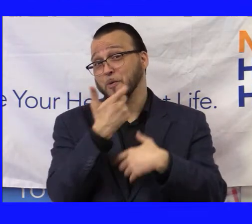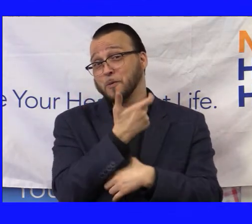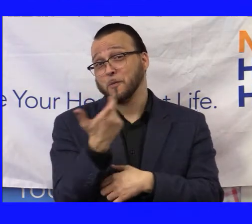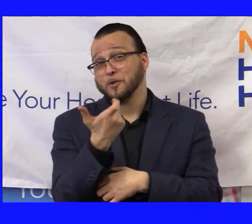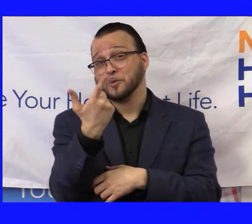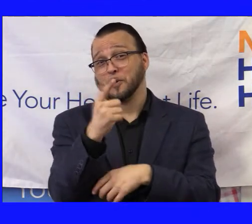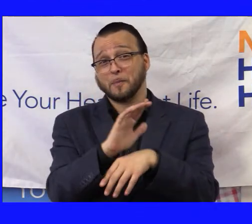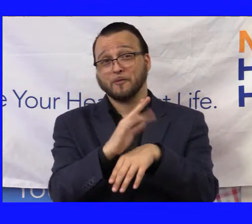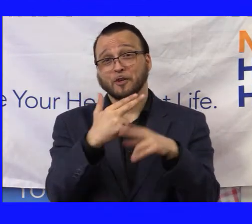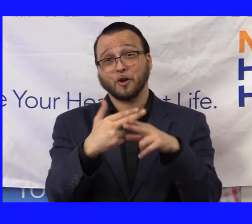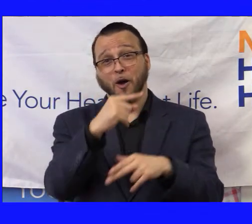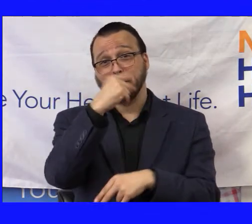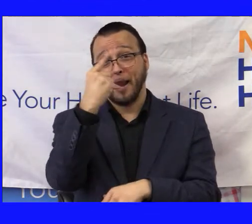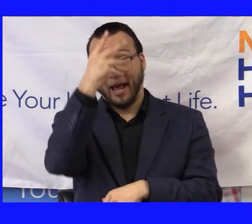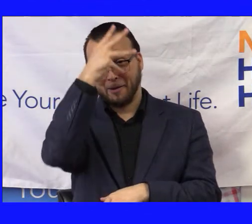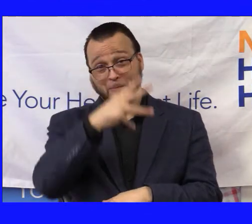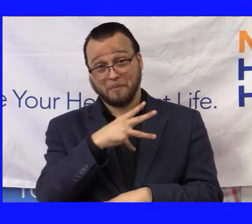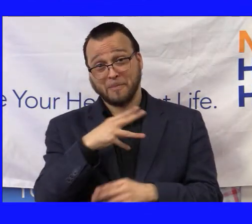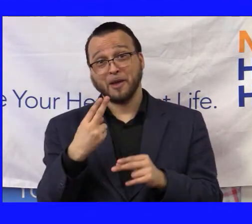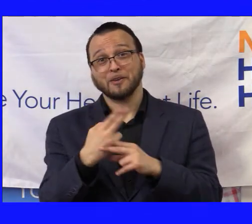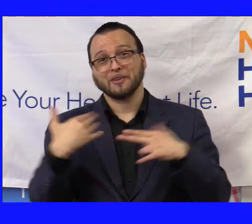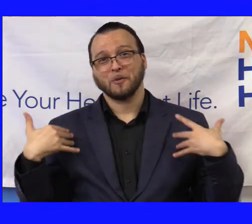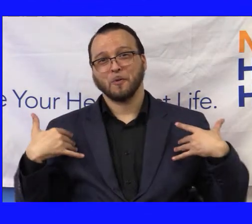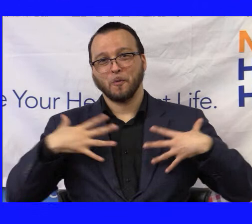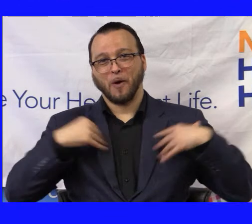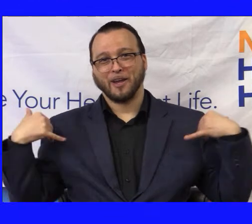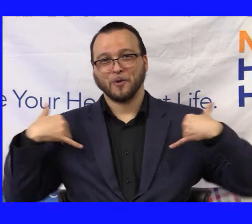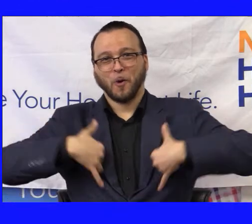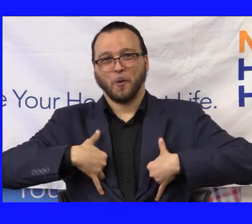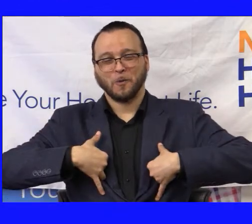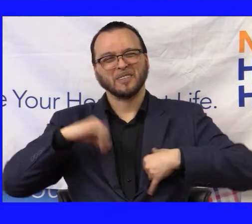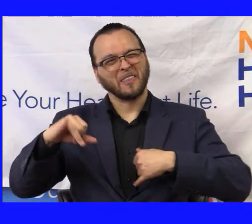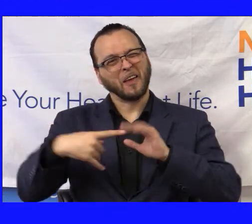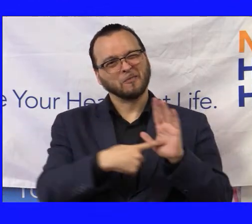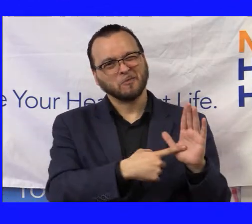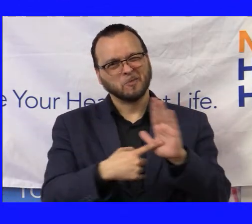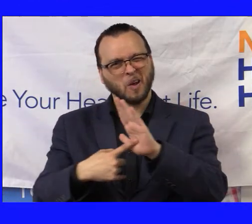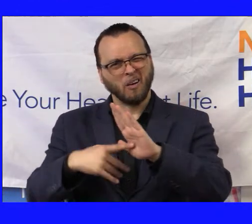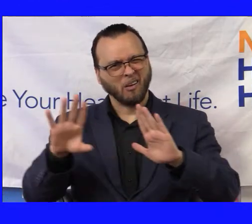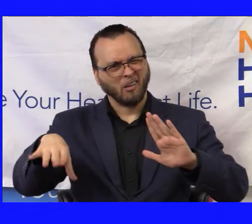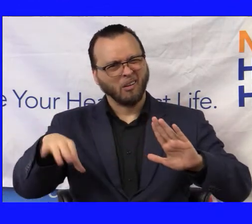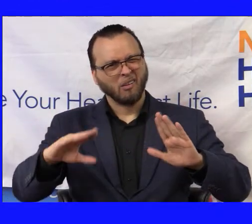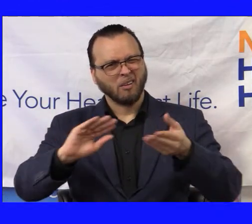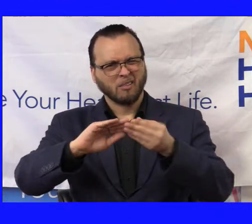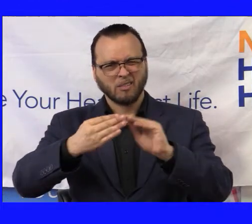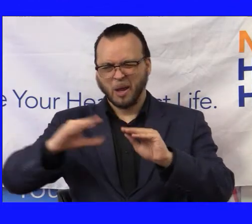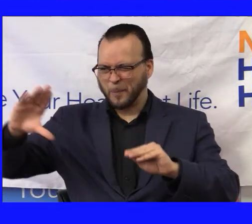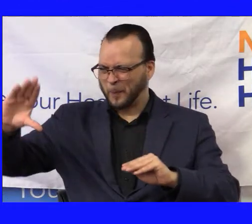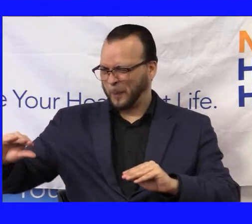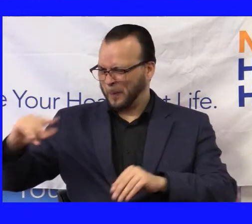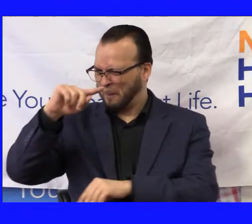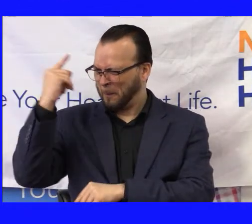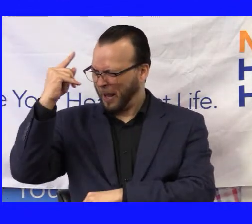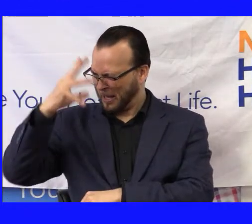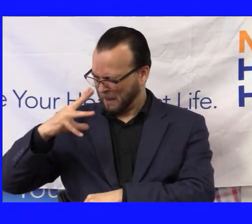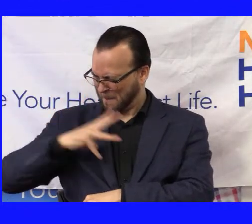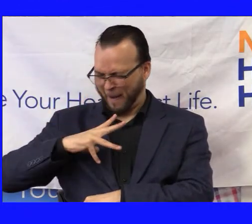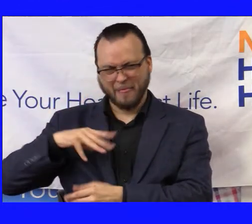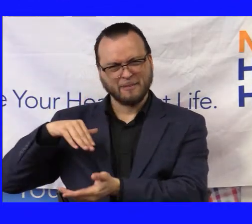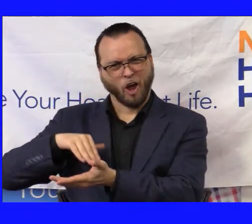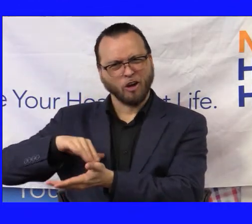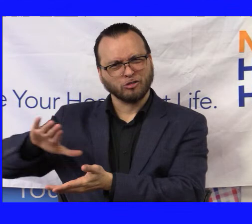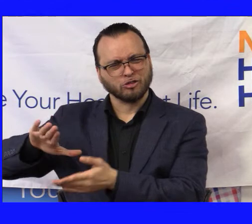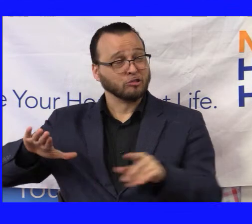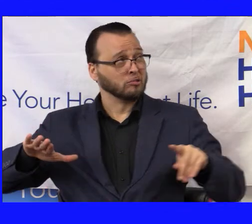in White Coats, which is a documentary that focused on the devastating and disproportionately low rates of Black male physicians in the